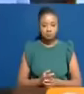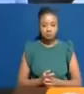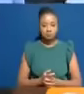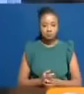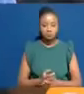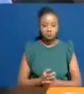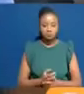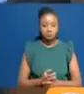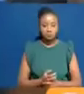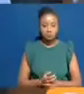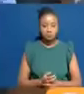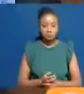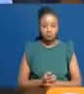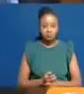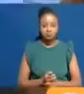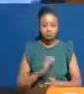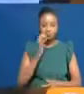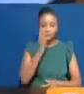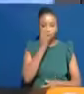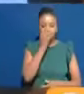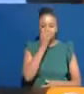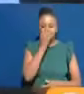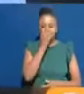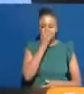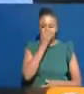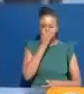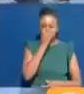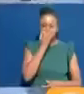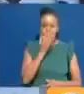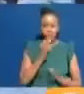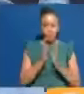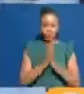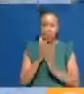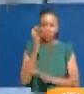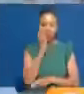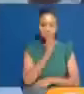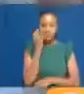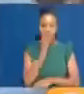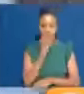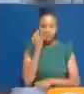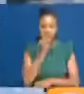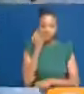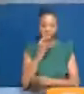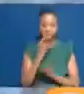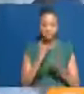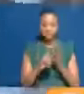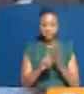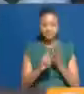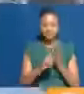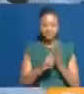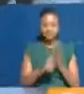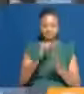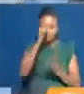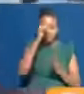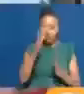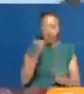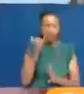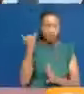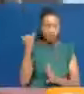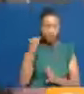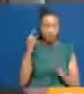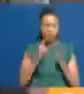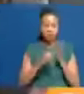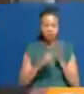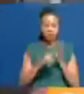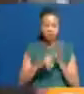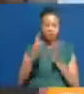President William Ruto, accompanied by his deputy Rigathi Gachagua, Nakuru Governor Susan Kihika and Molo MP and the Finance and Planning